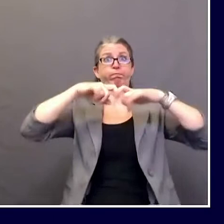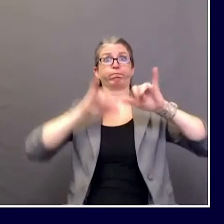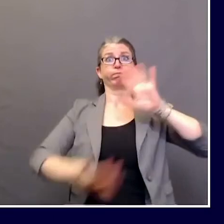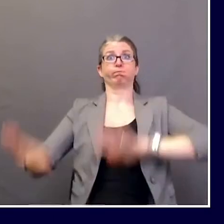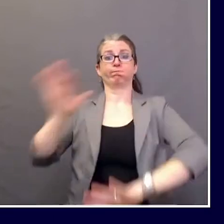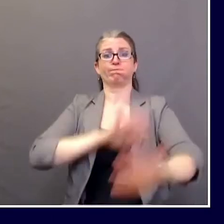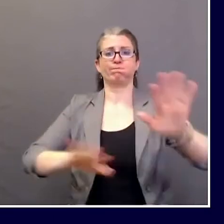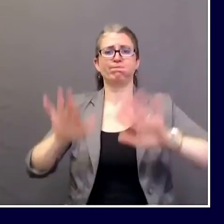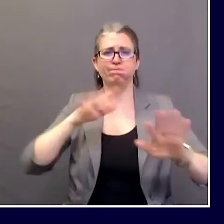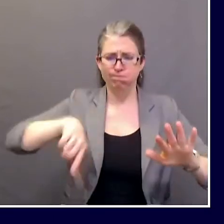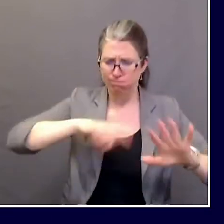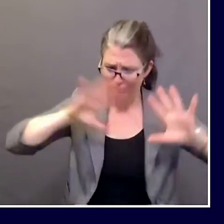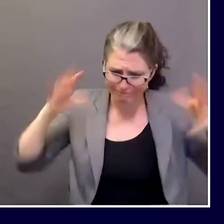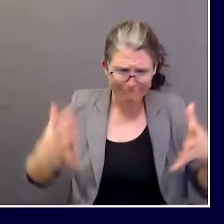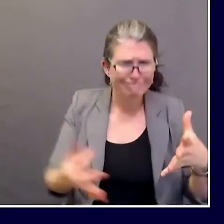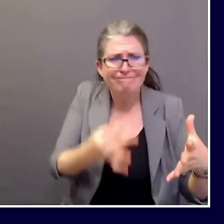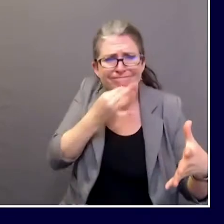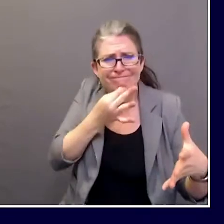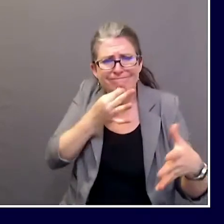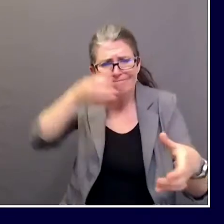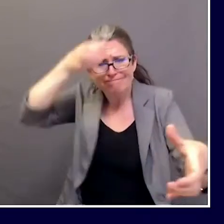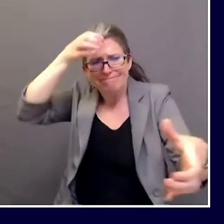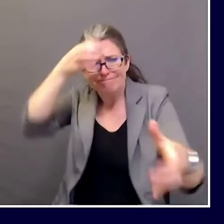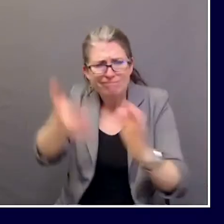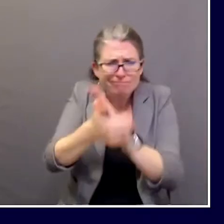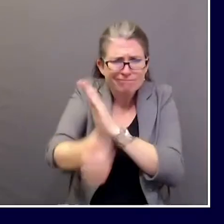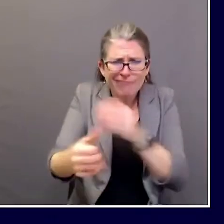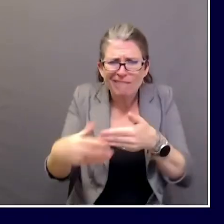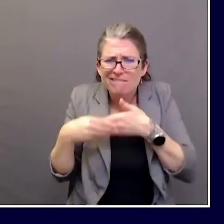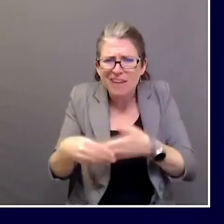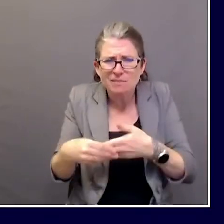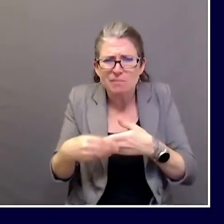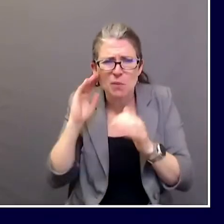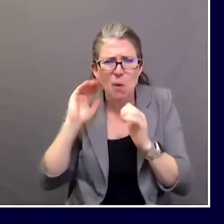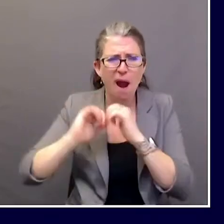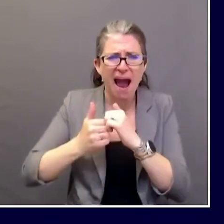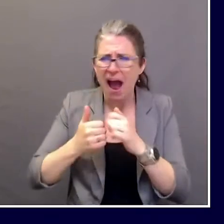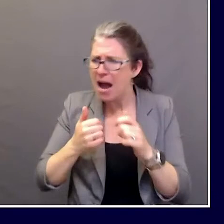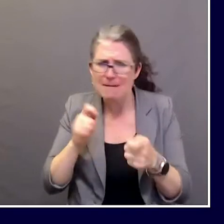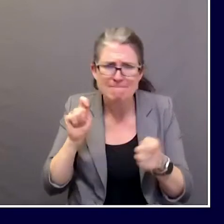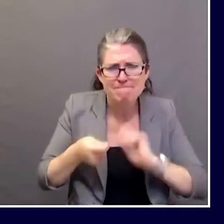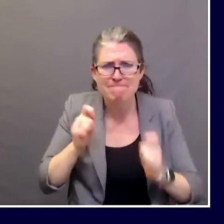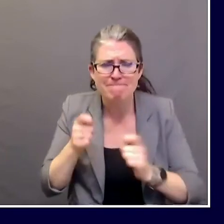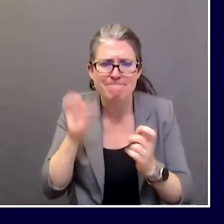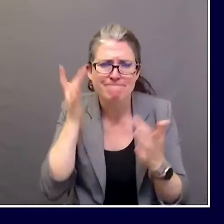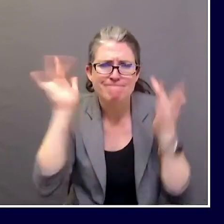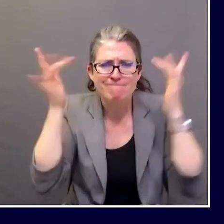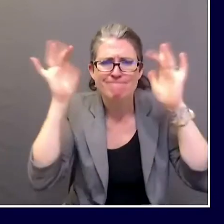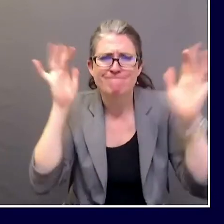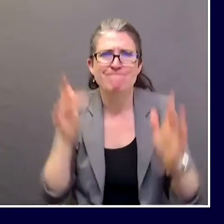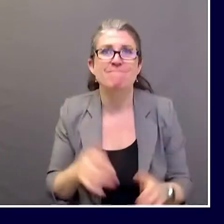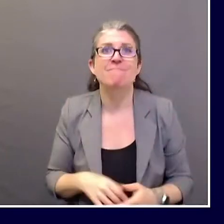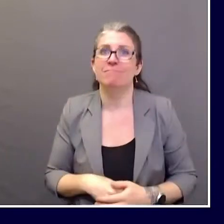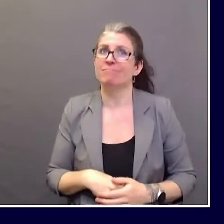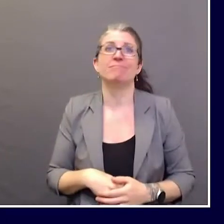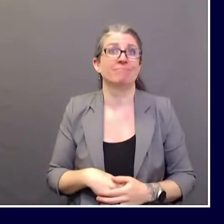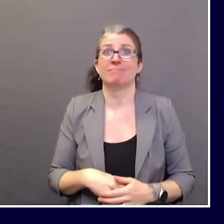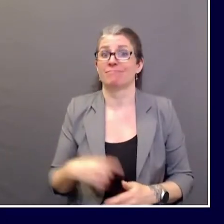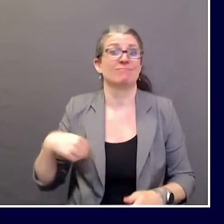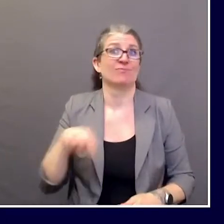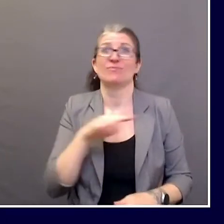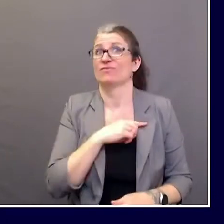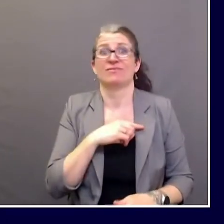adaptive. We're undertaking the largest mass vaccination effort in the history of our state and of our